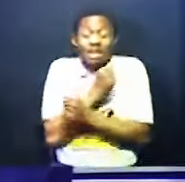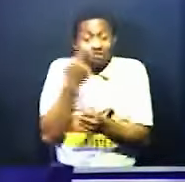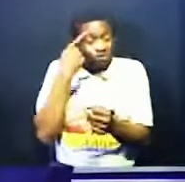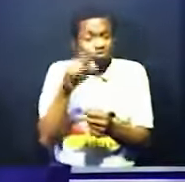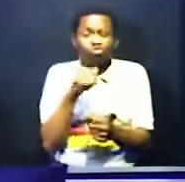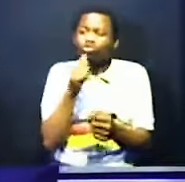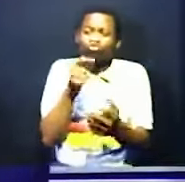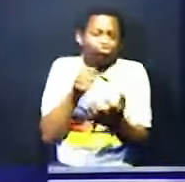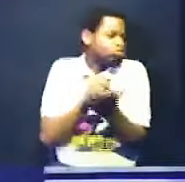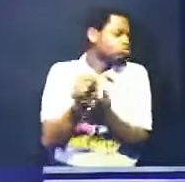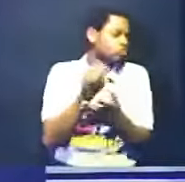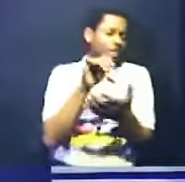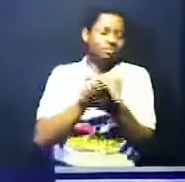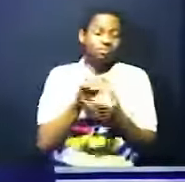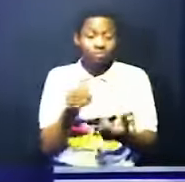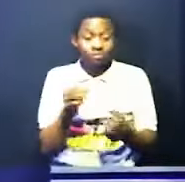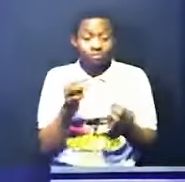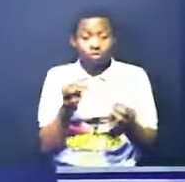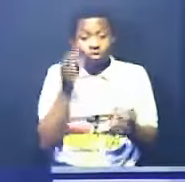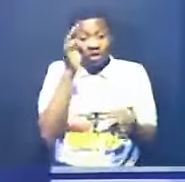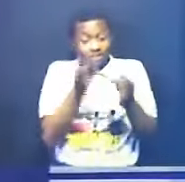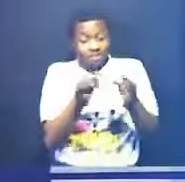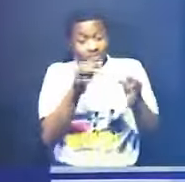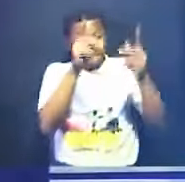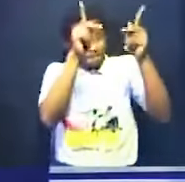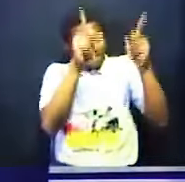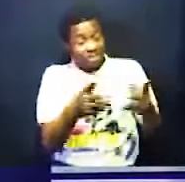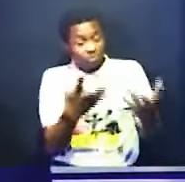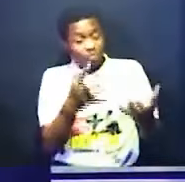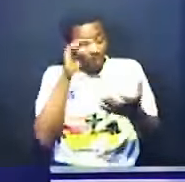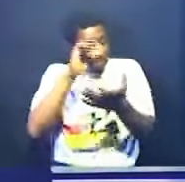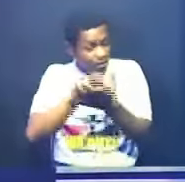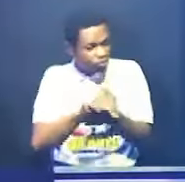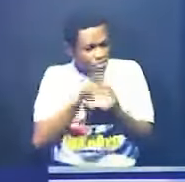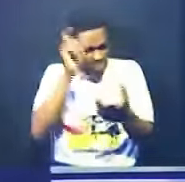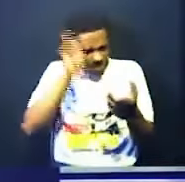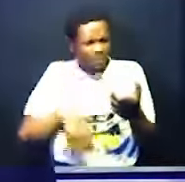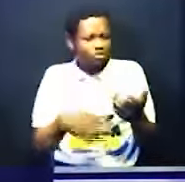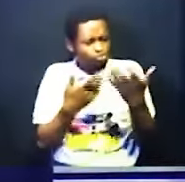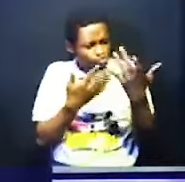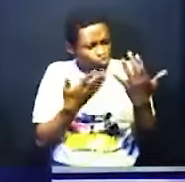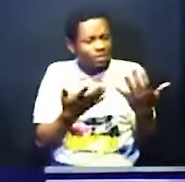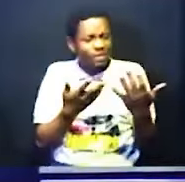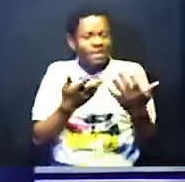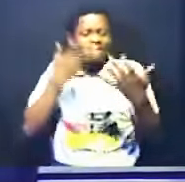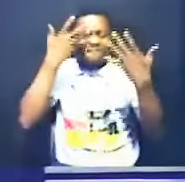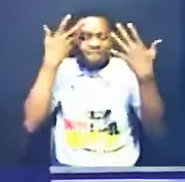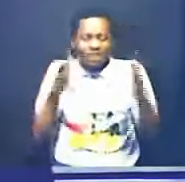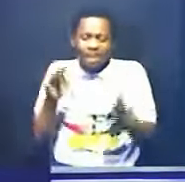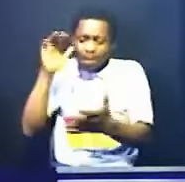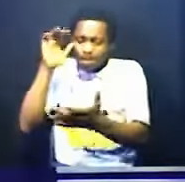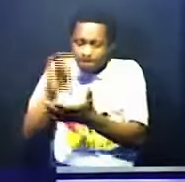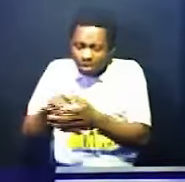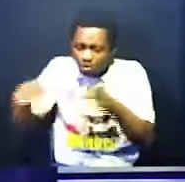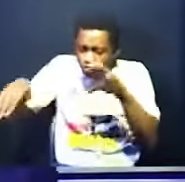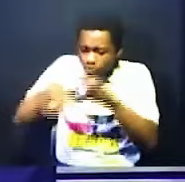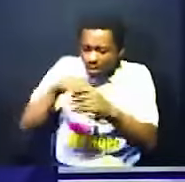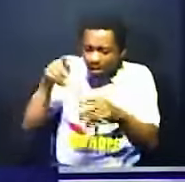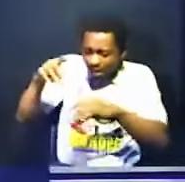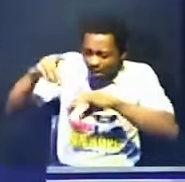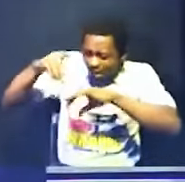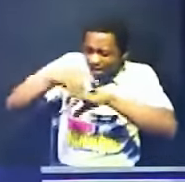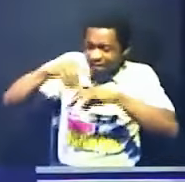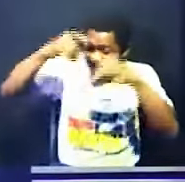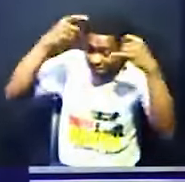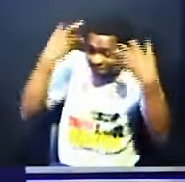say check ye pa, it is will be perso wow na or perse answer no be wow or no for quen be so to say a worry